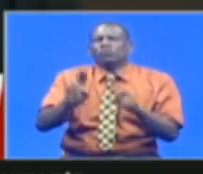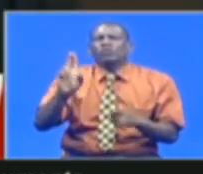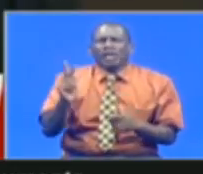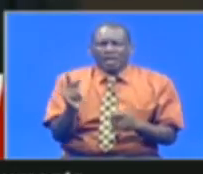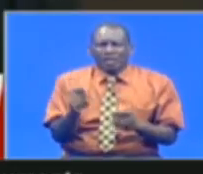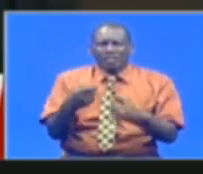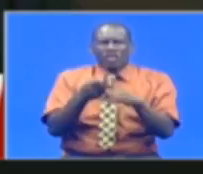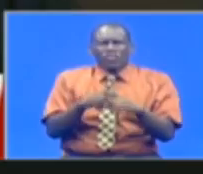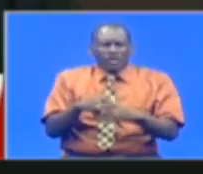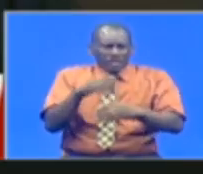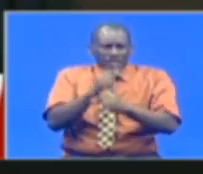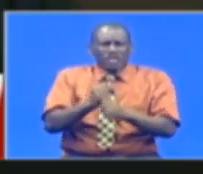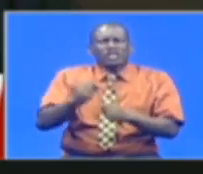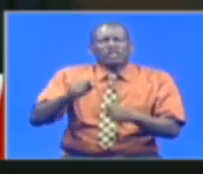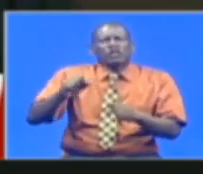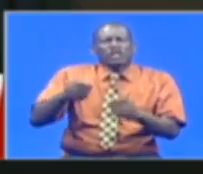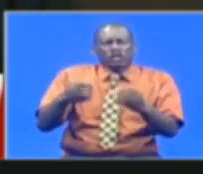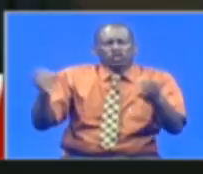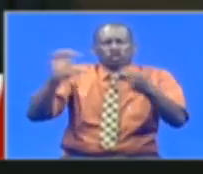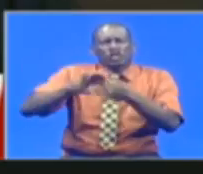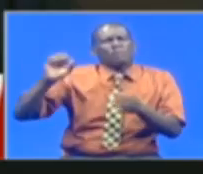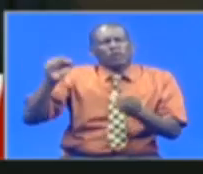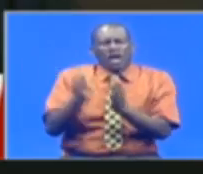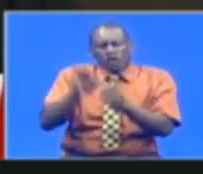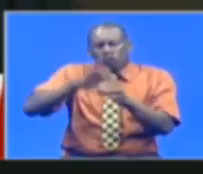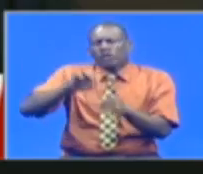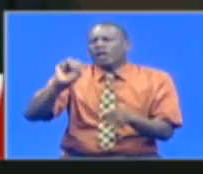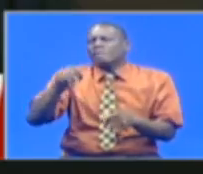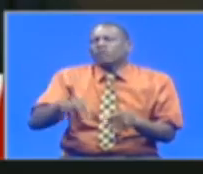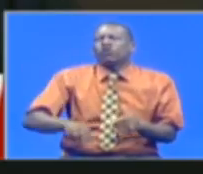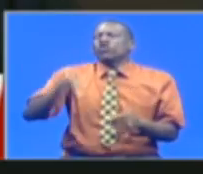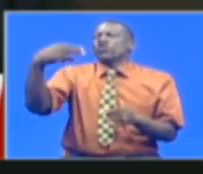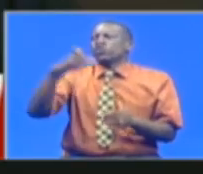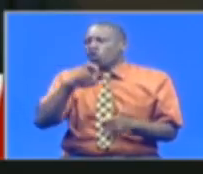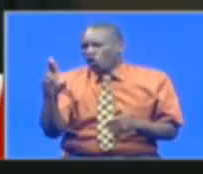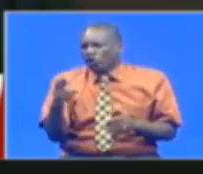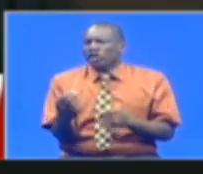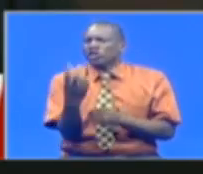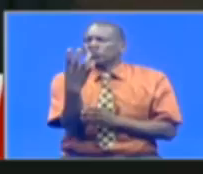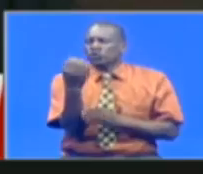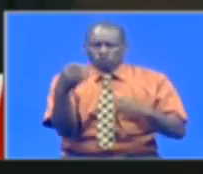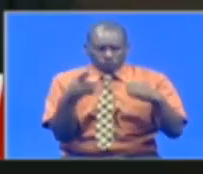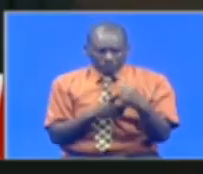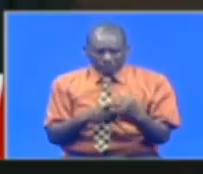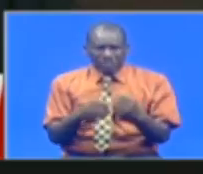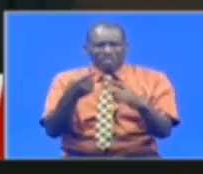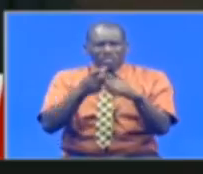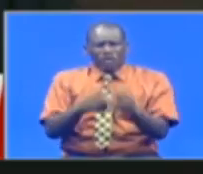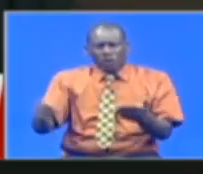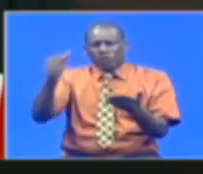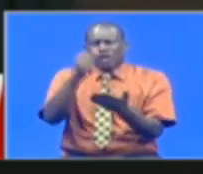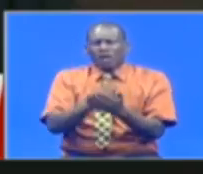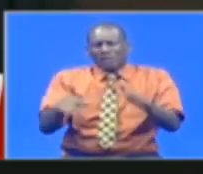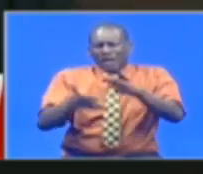He then ventured into politics and was elected Member of Parliament for North Hoare constituency in 2006. He was then appointed